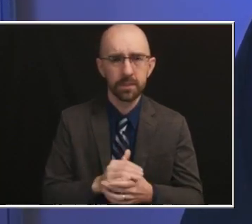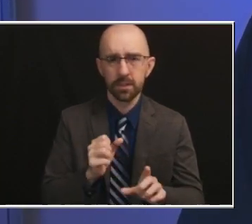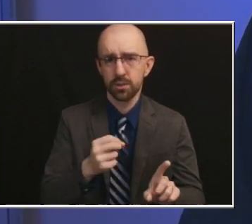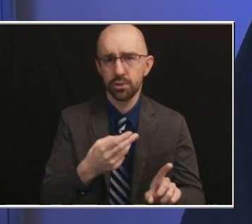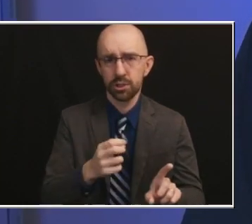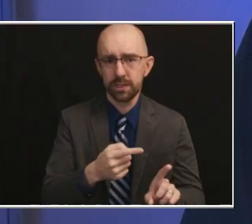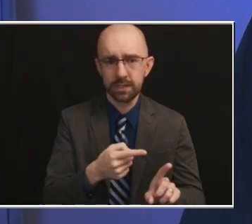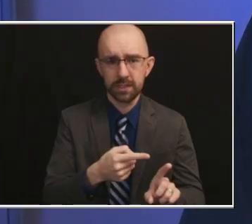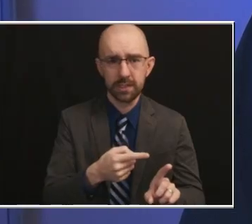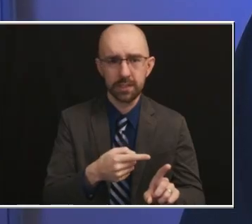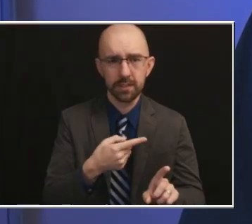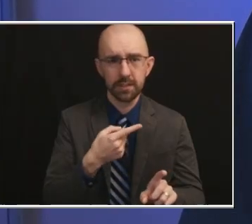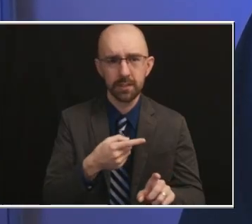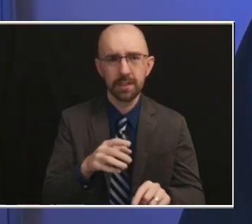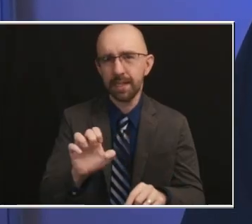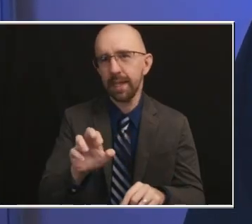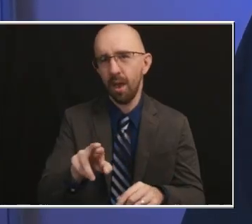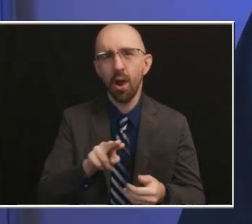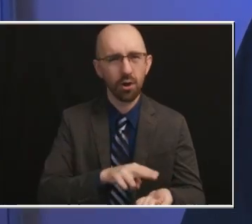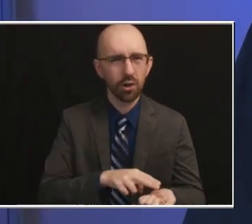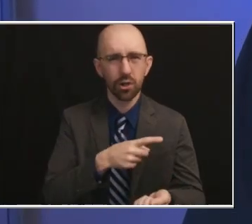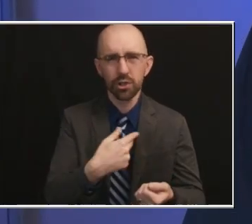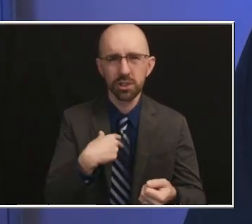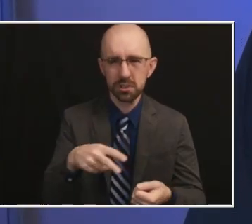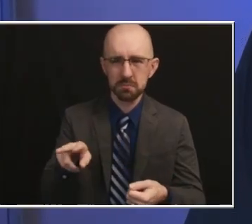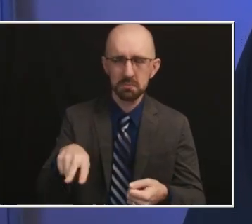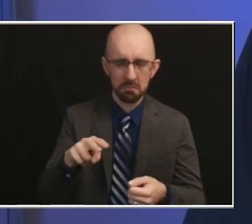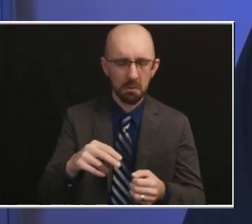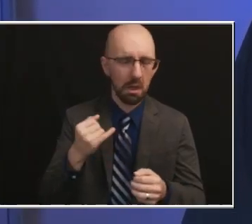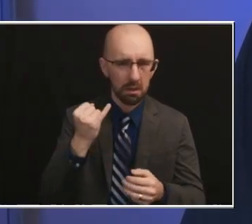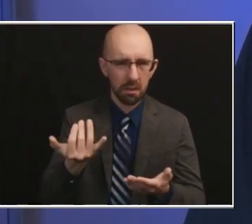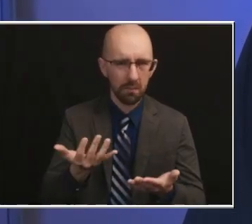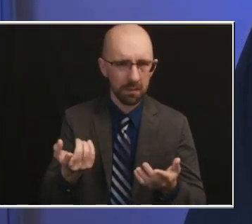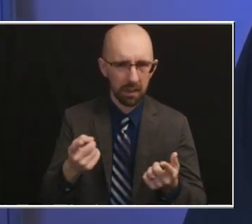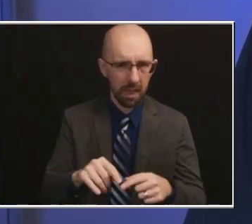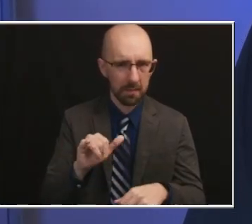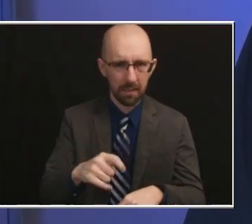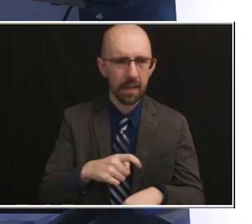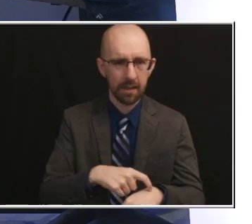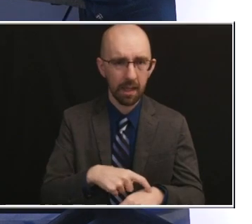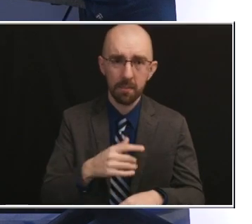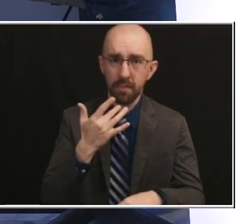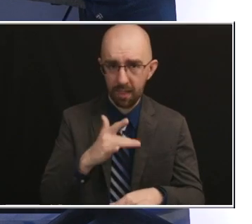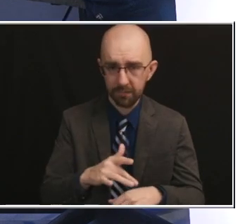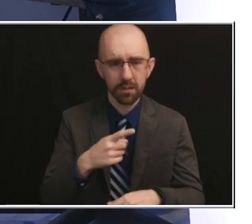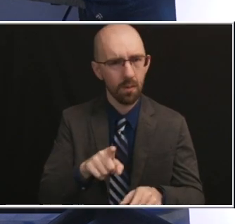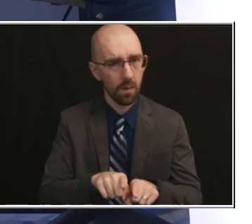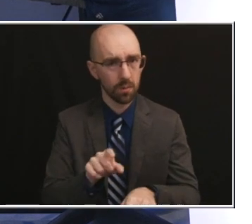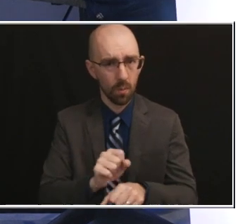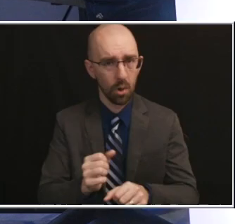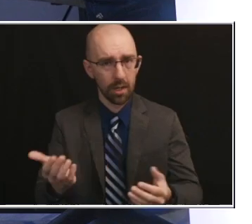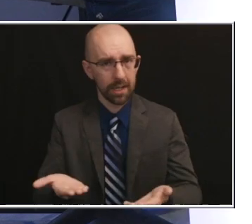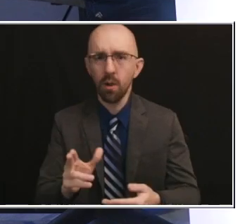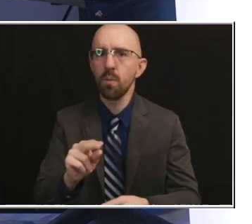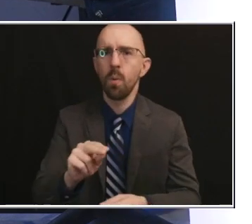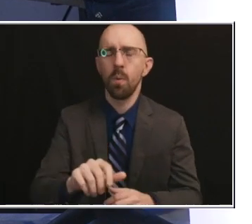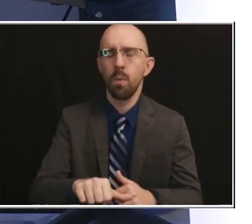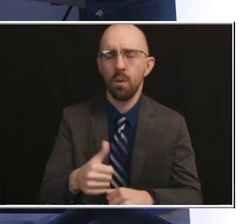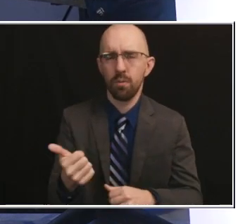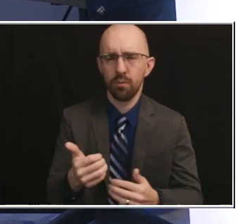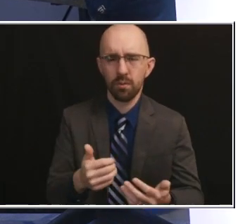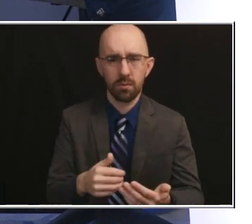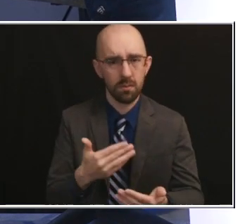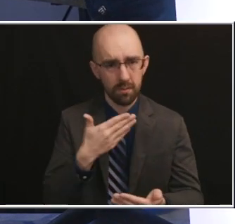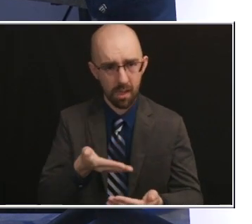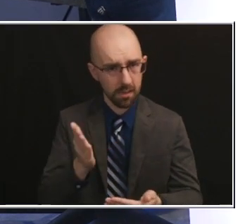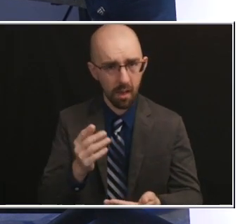She's an ER nurse, so she kind of had an idea of what was going on at the time, thankfully. Did she also work here at the time? No. Is that why? Okay. Thank God you were